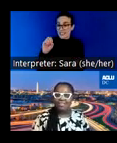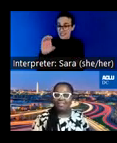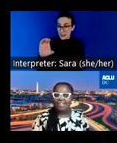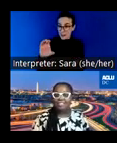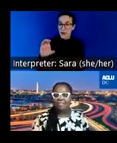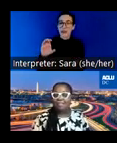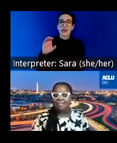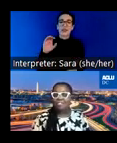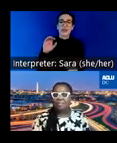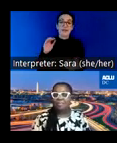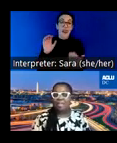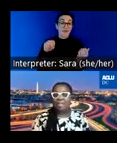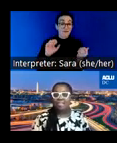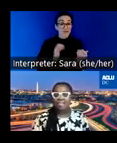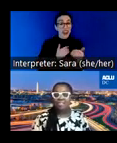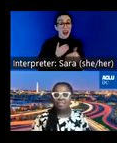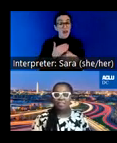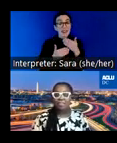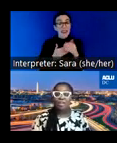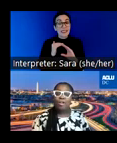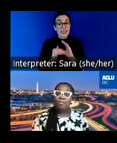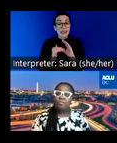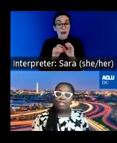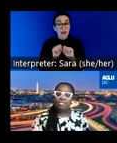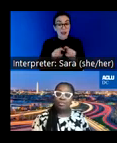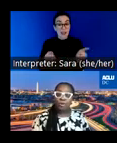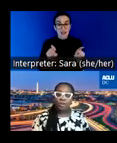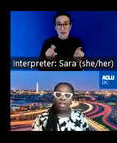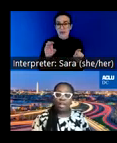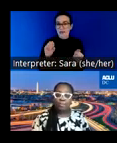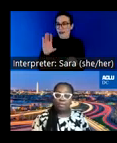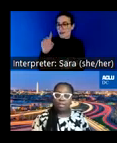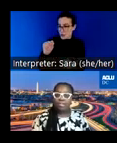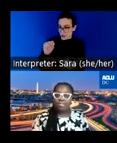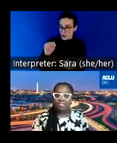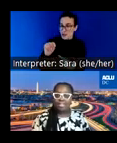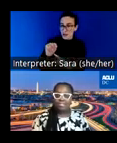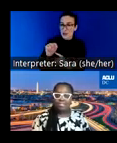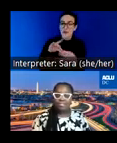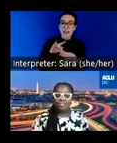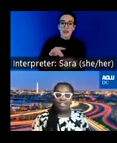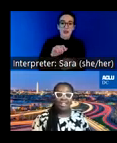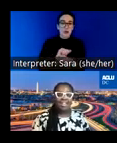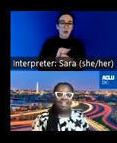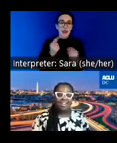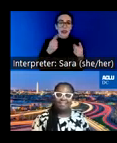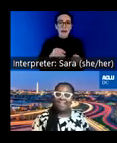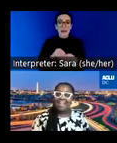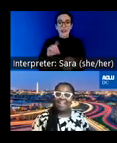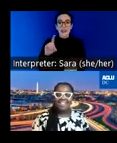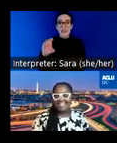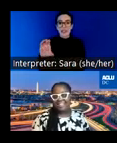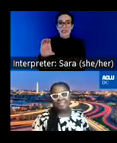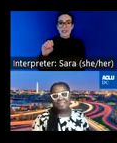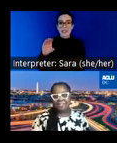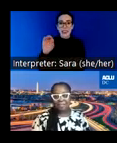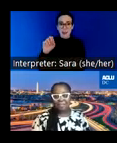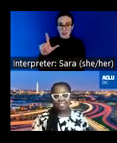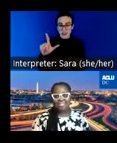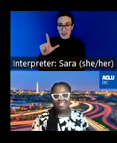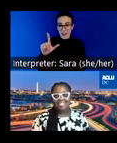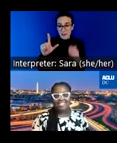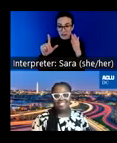yes, our next email should be coming out in October related to work happening in the DC Council. Again, I